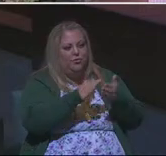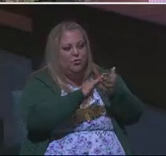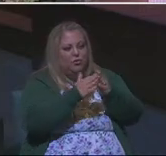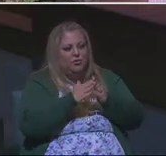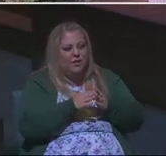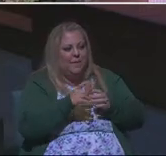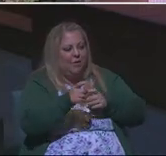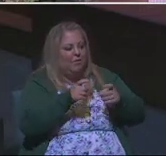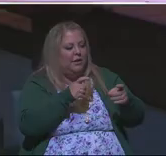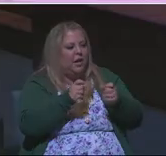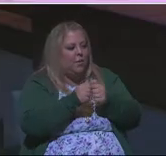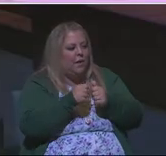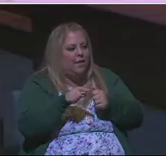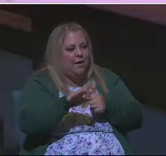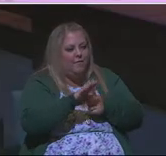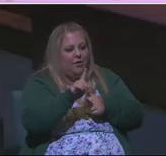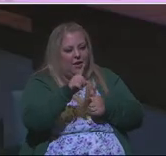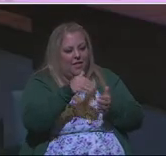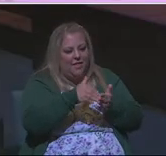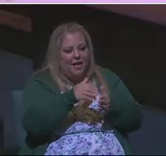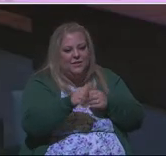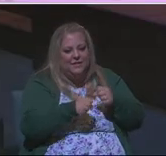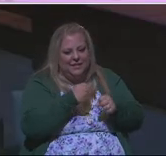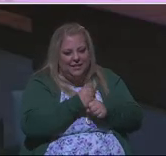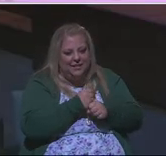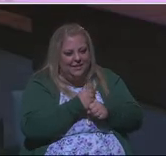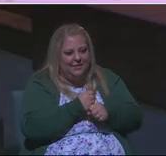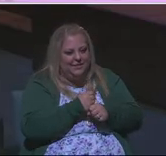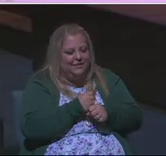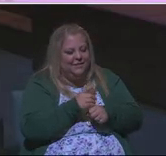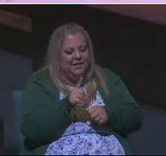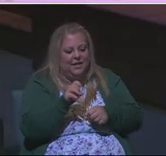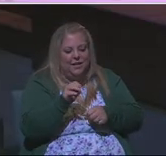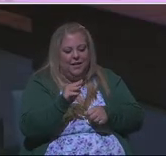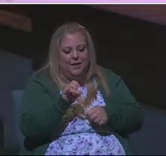a time that's going to be. Democrats are not going to be in charge then.